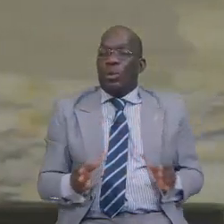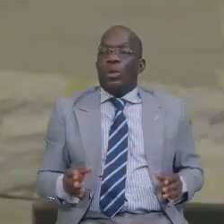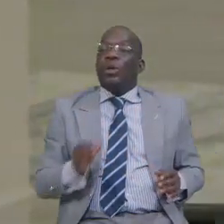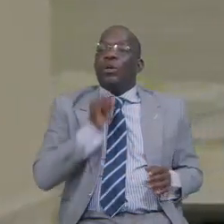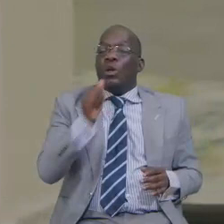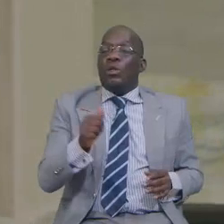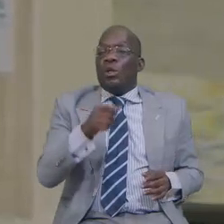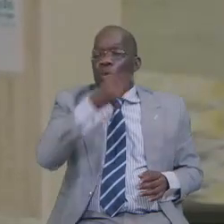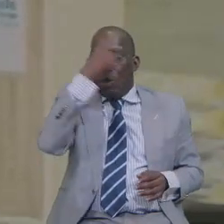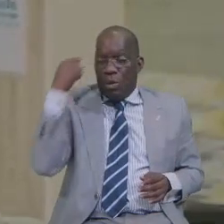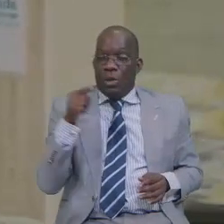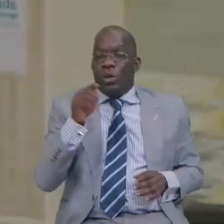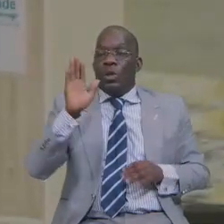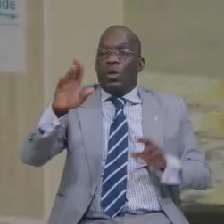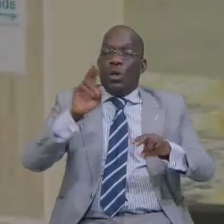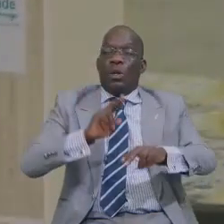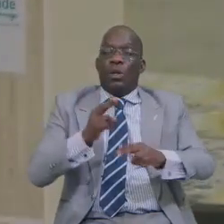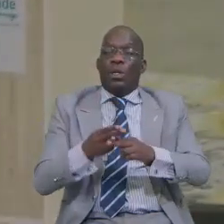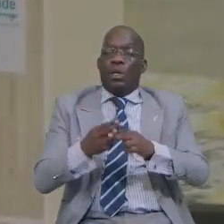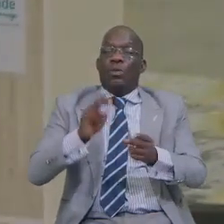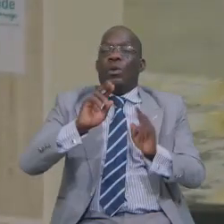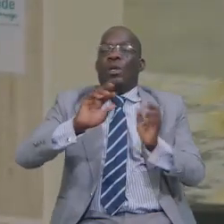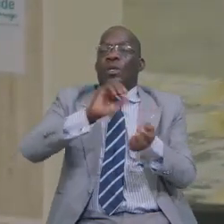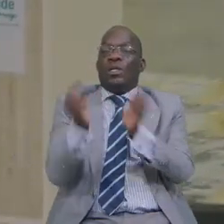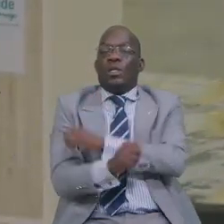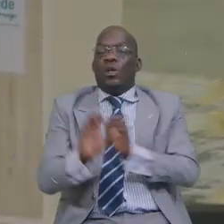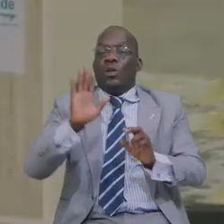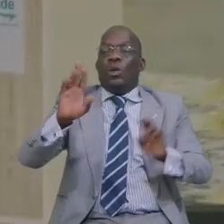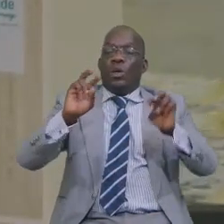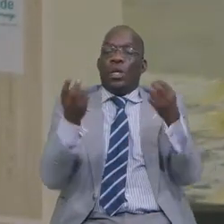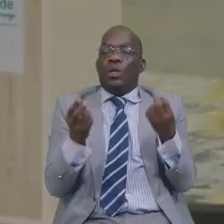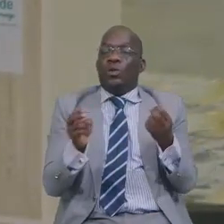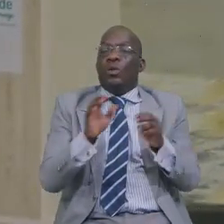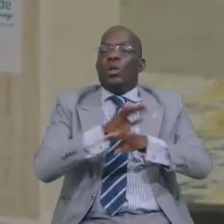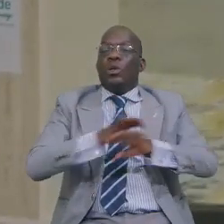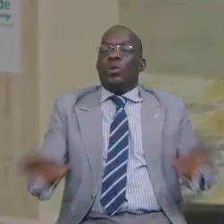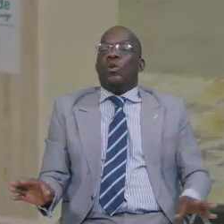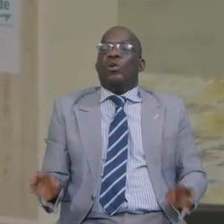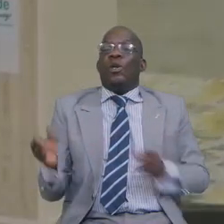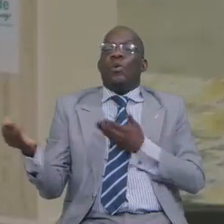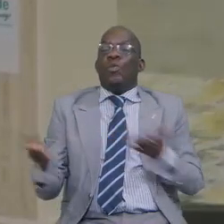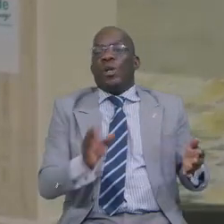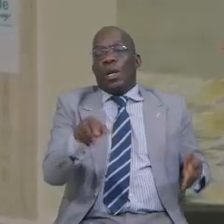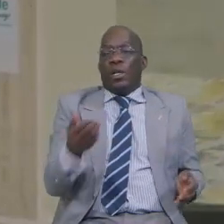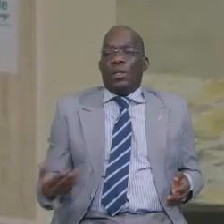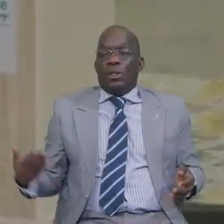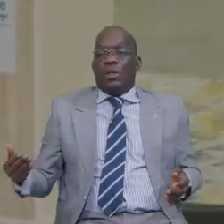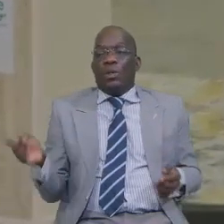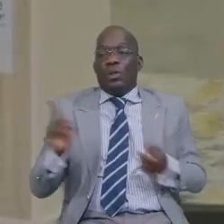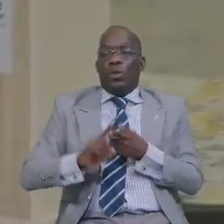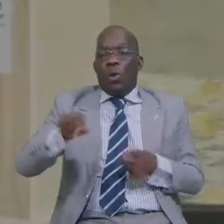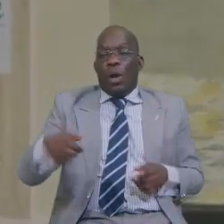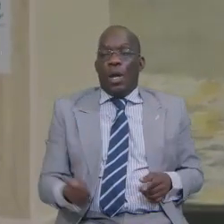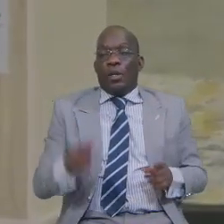new title. The new title does not convey or confer anything on anyone. It